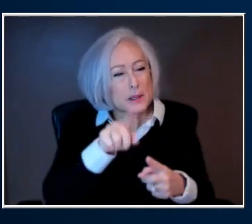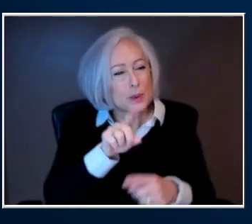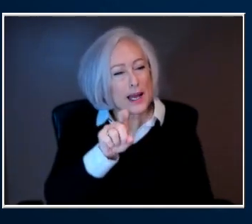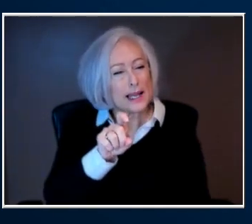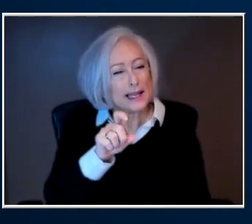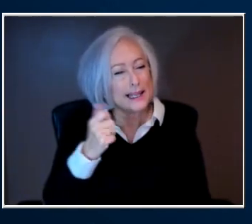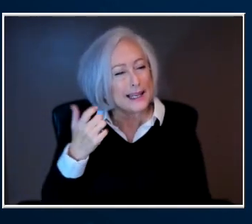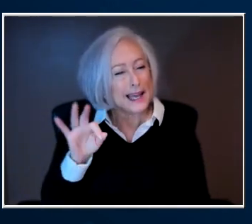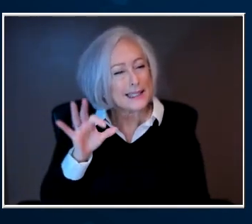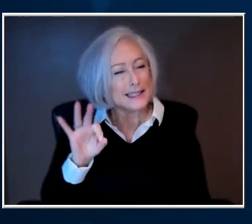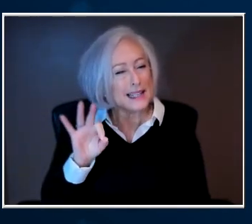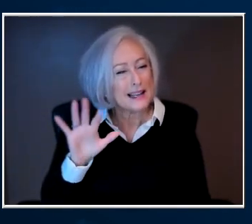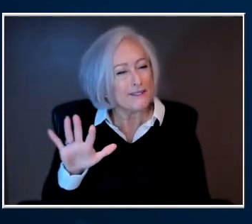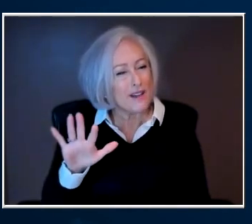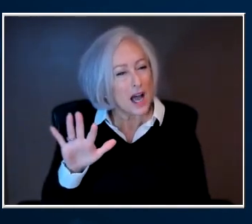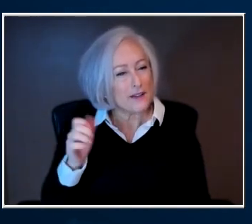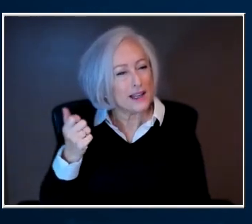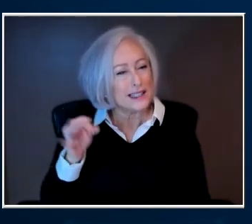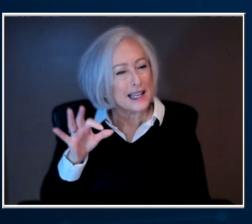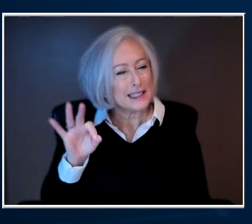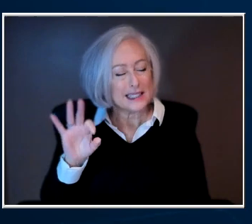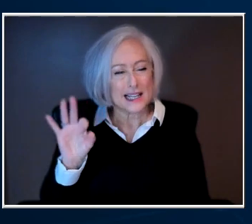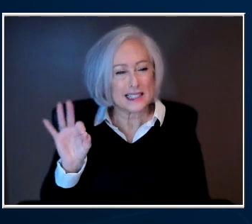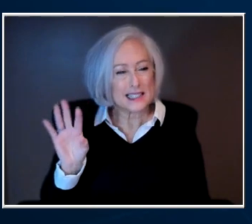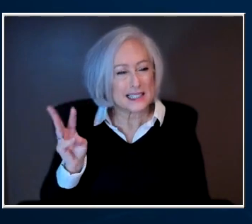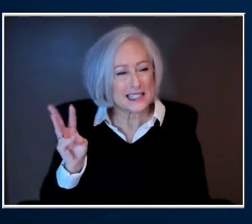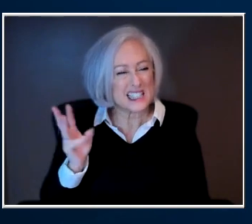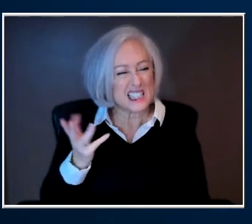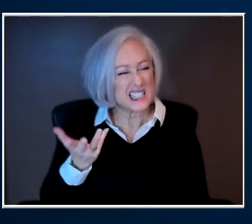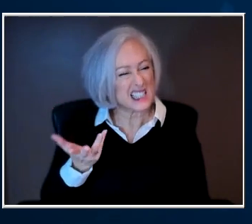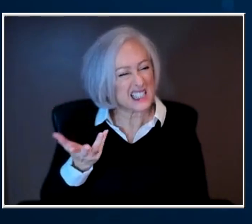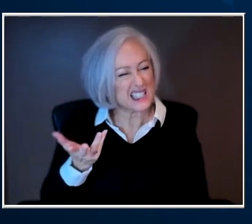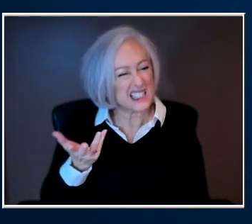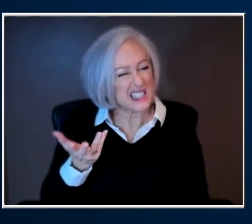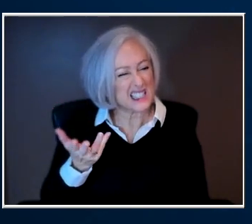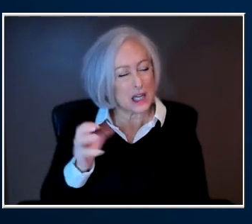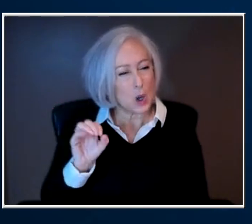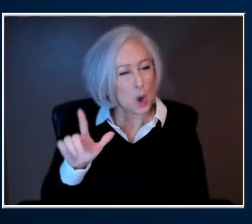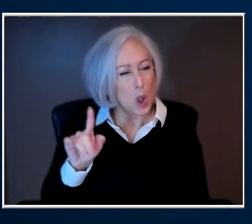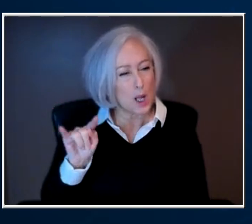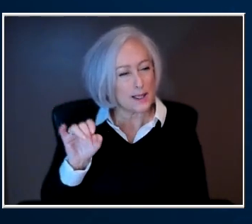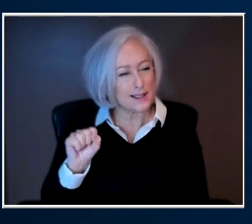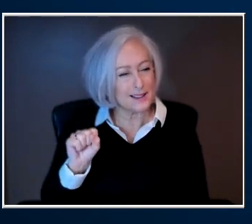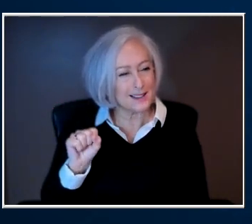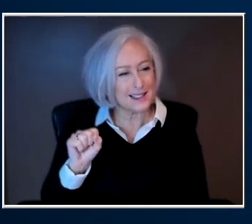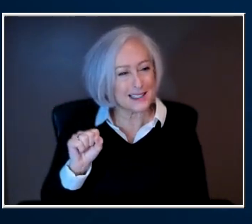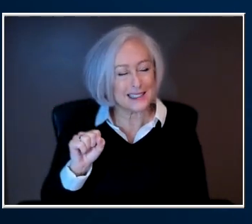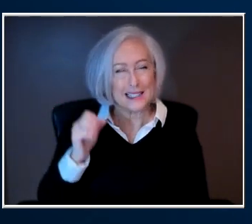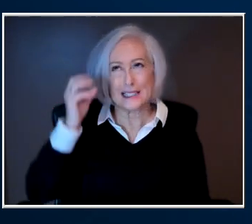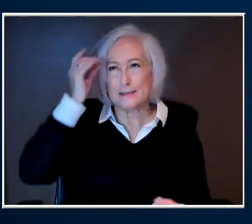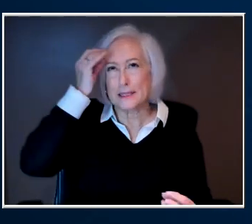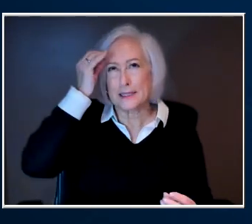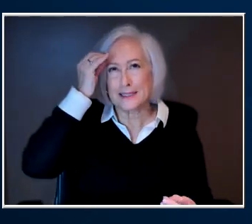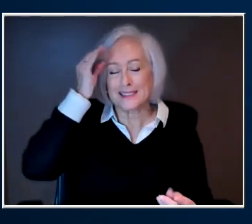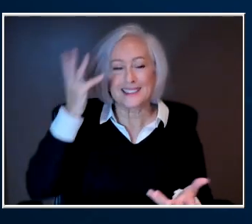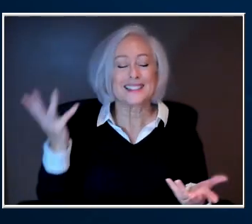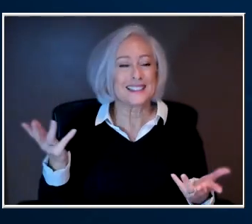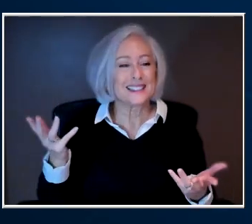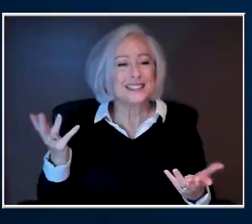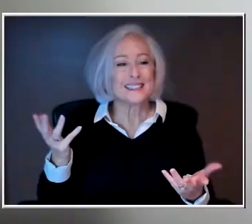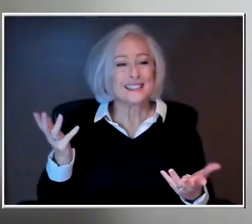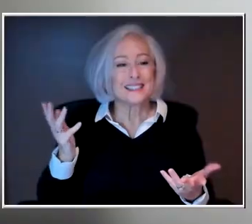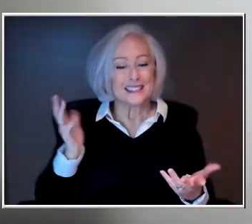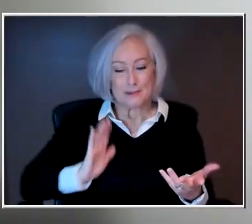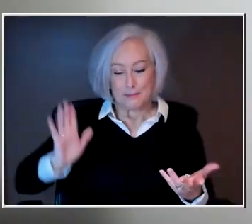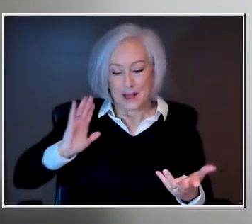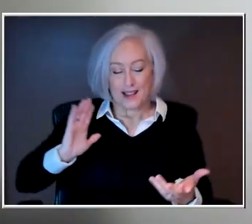96, 97, that Colts game? Do you remember? I'm thinking it stuck with me. Before that, because Jim Harbaugh